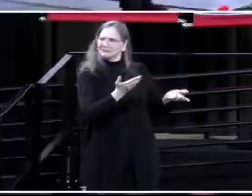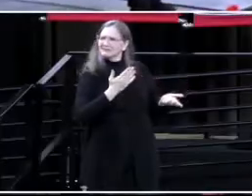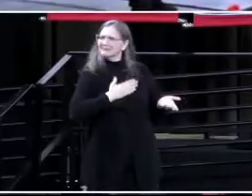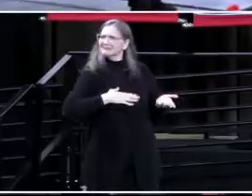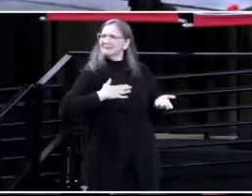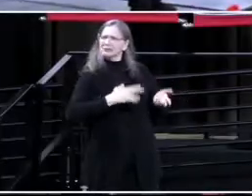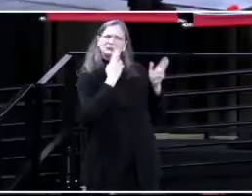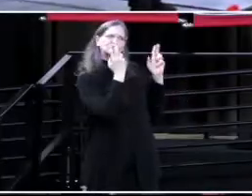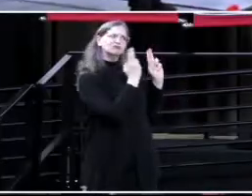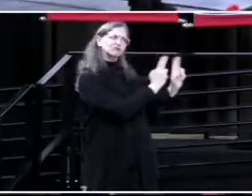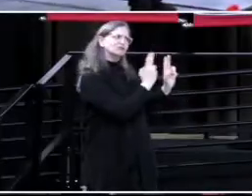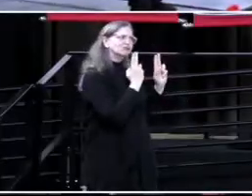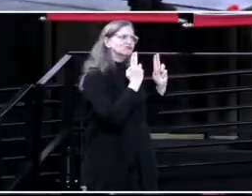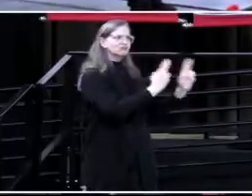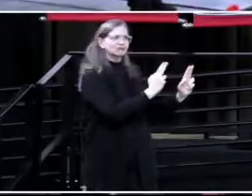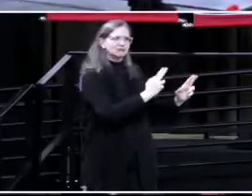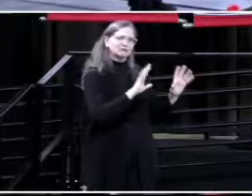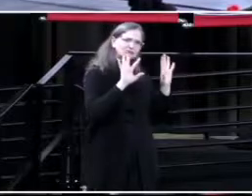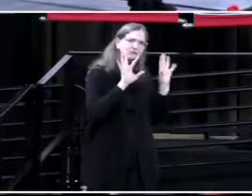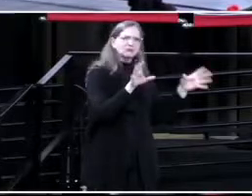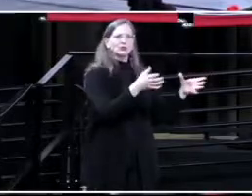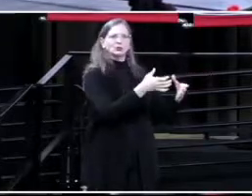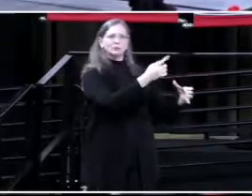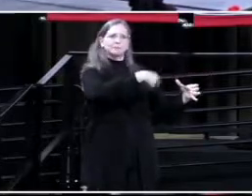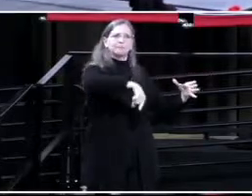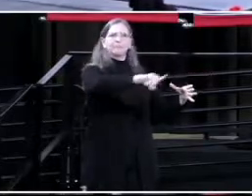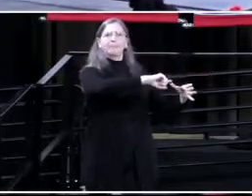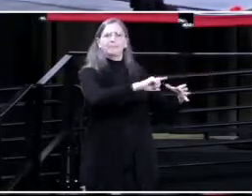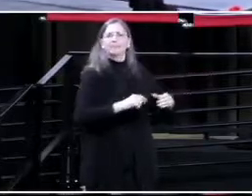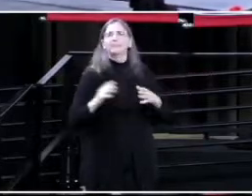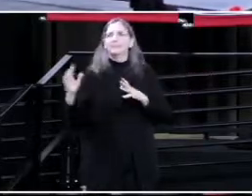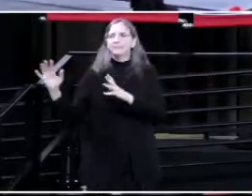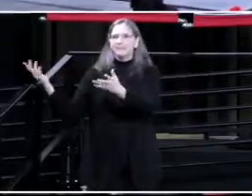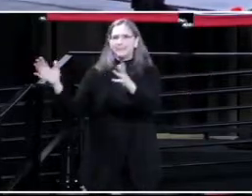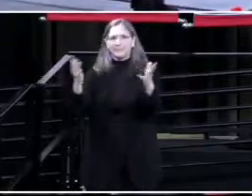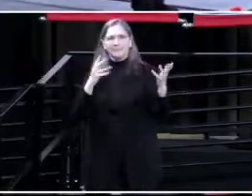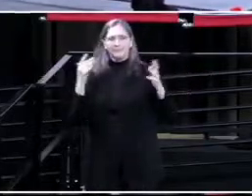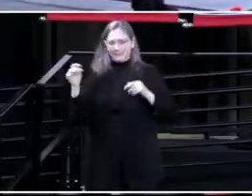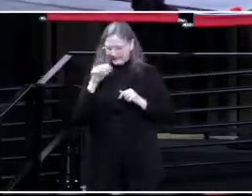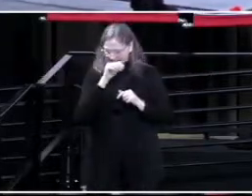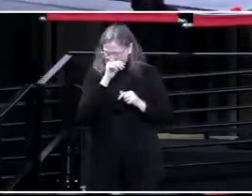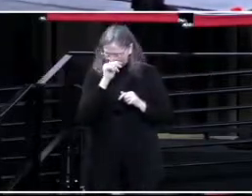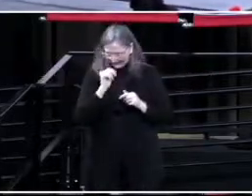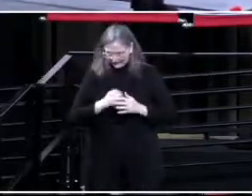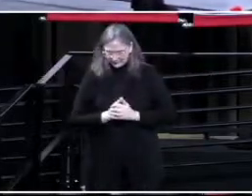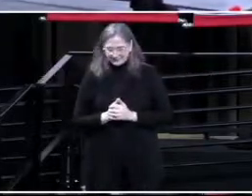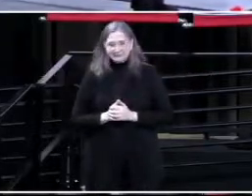in recognizing this entire group of difference makers.